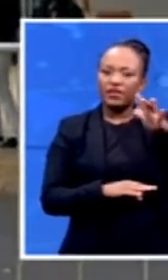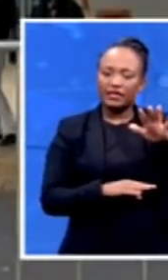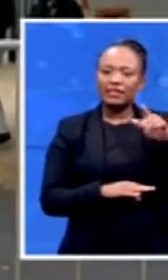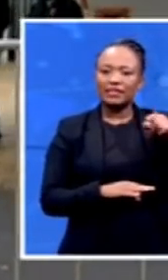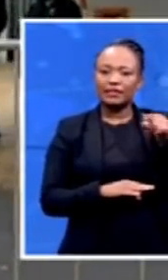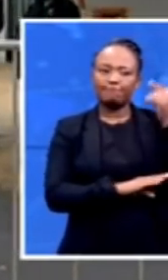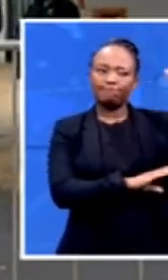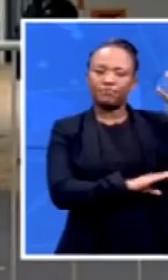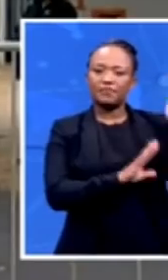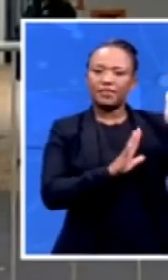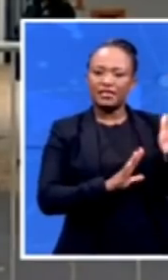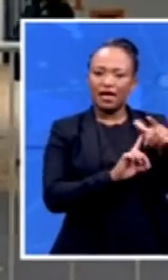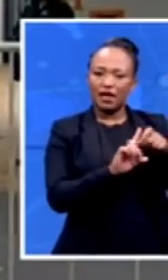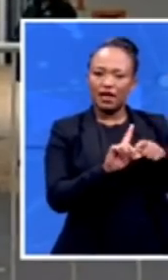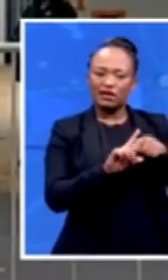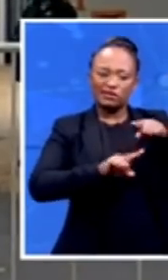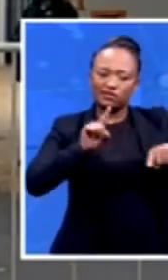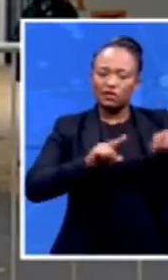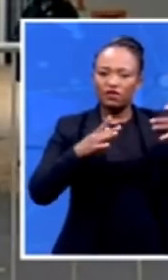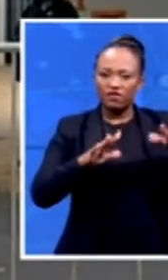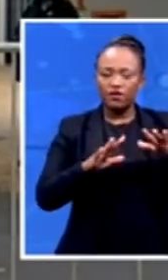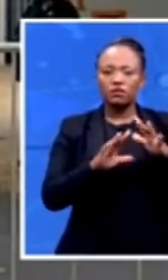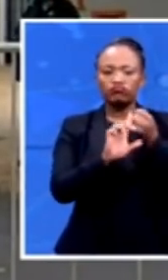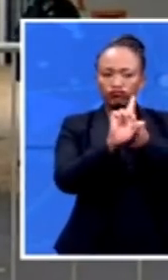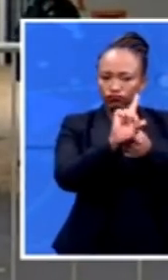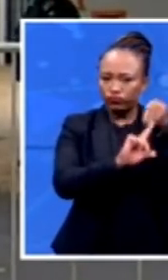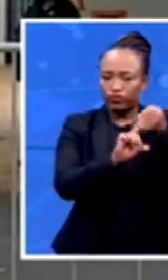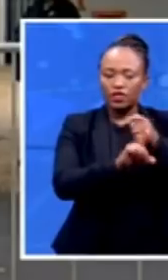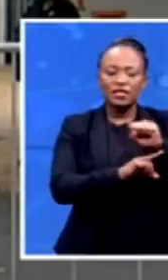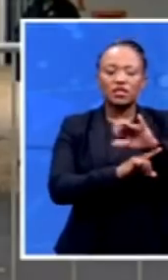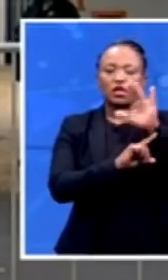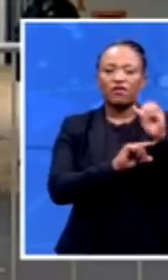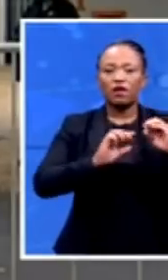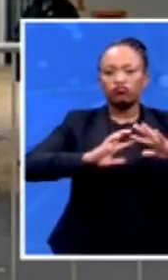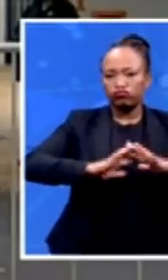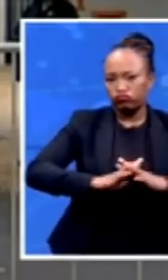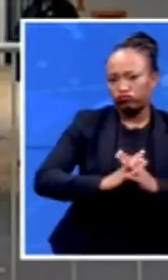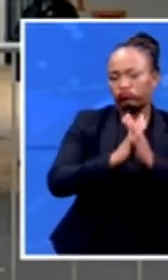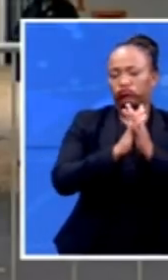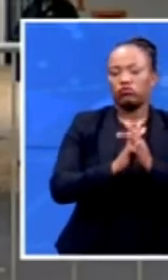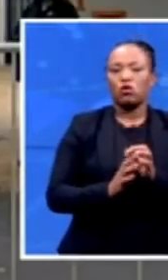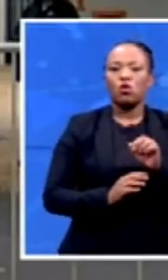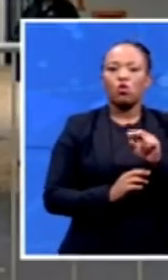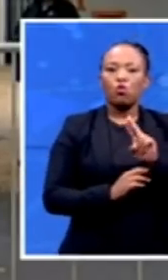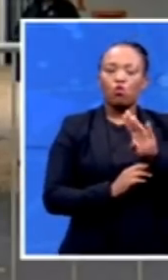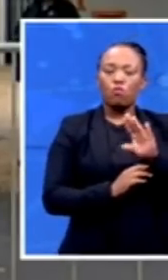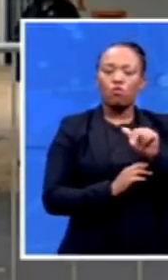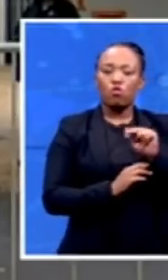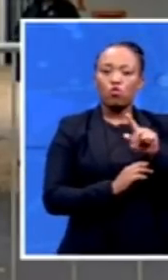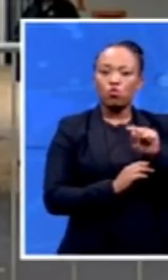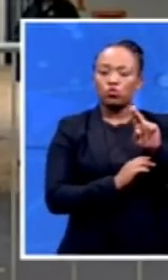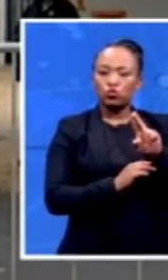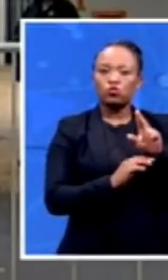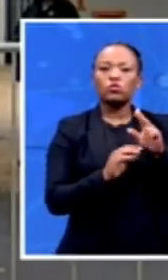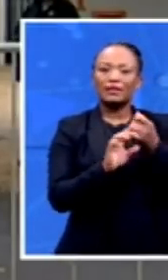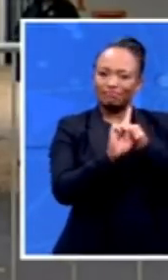a united South Africa where Ubuntu is front and center of everybody's lives has not been achieved yet. And as you rightly